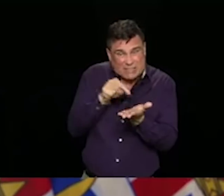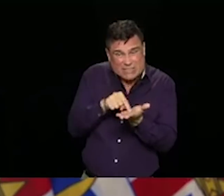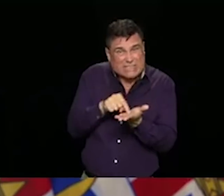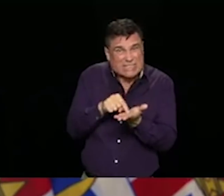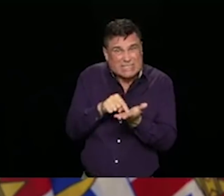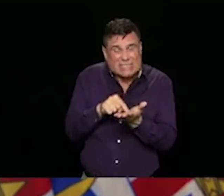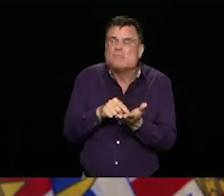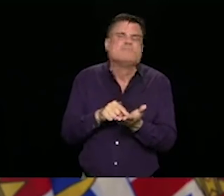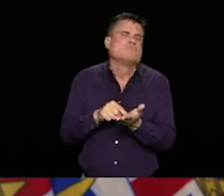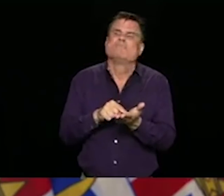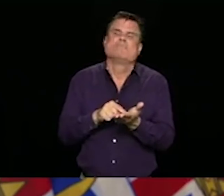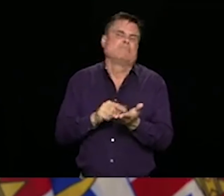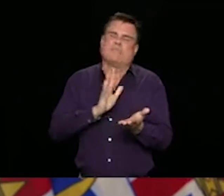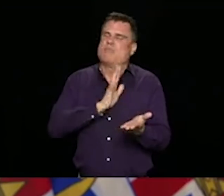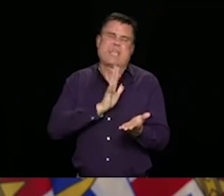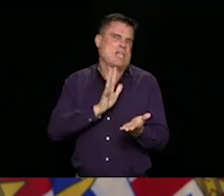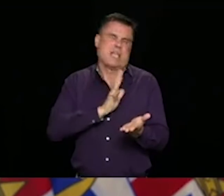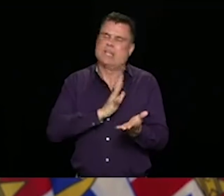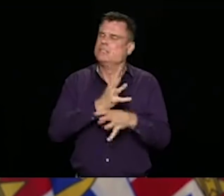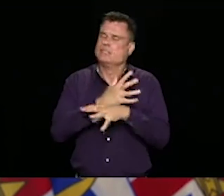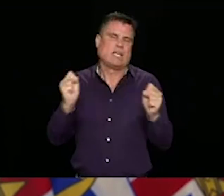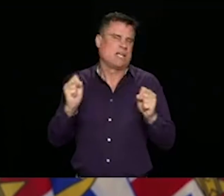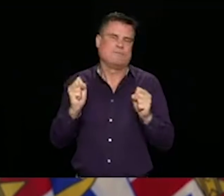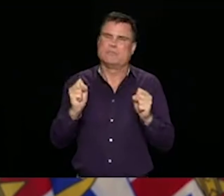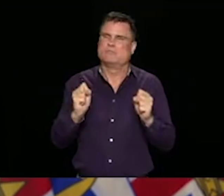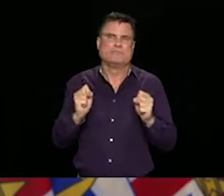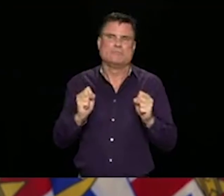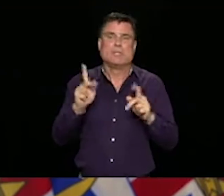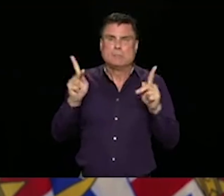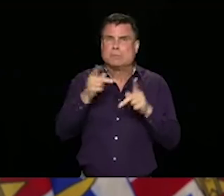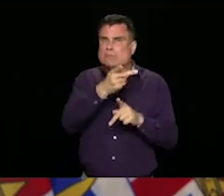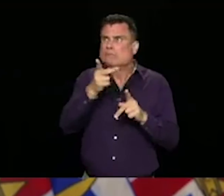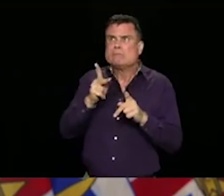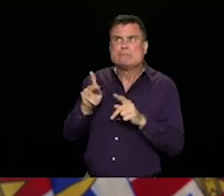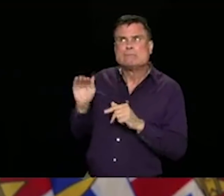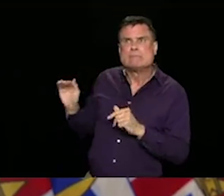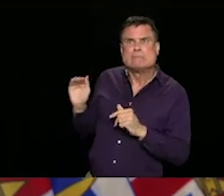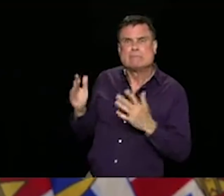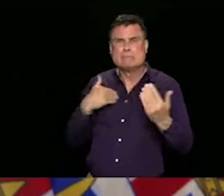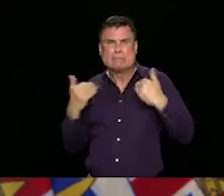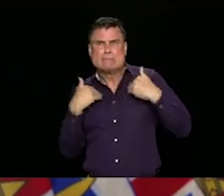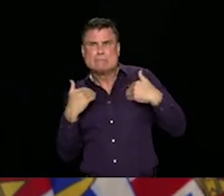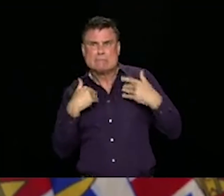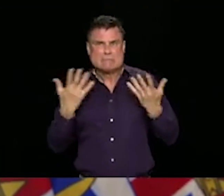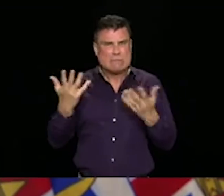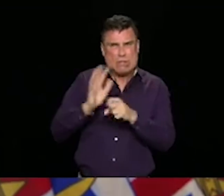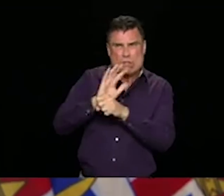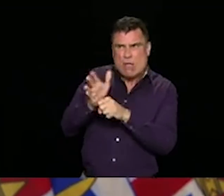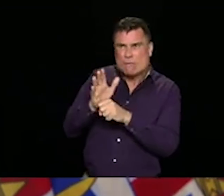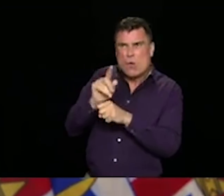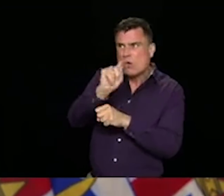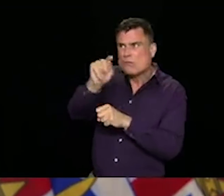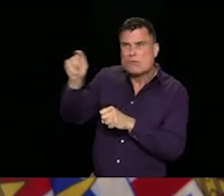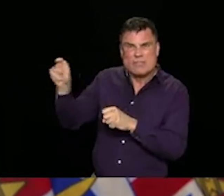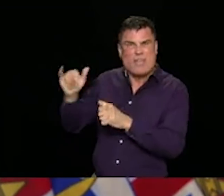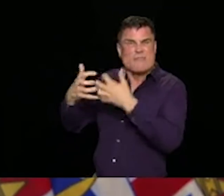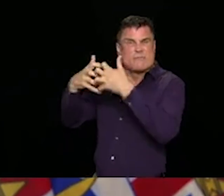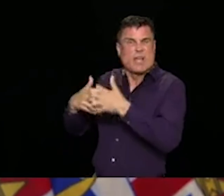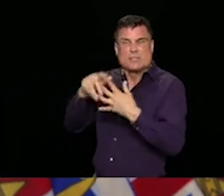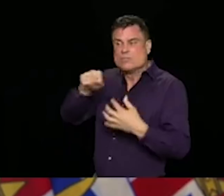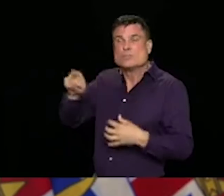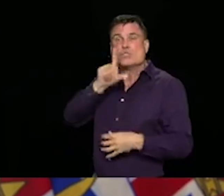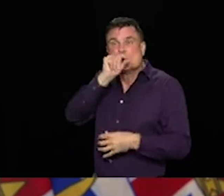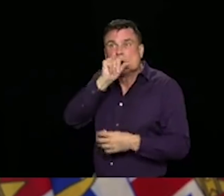COVID-19. And I have been receiving some questions about whether it's safe to eat the products of some of